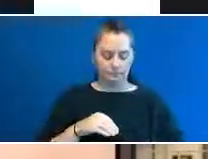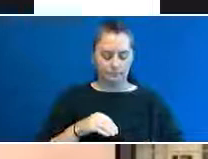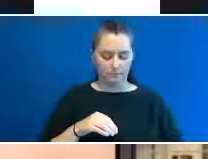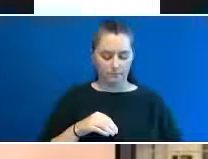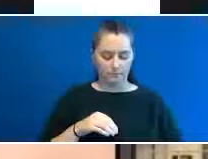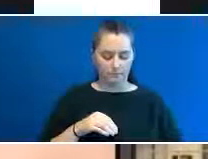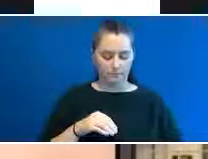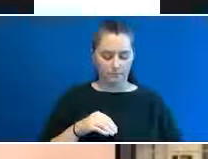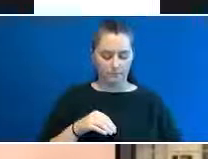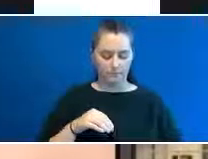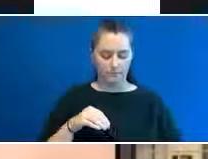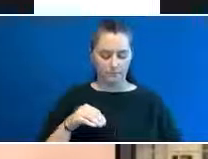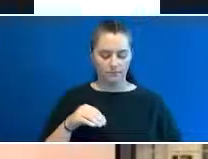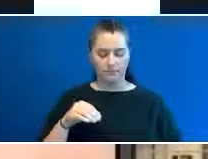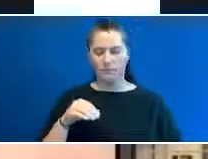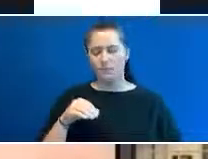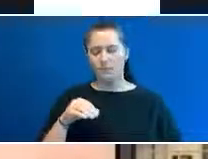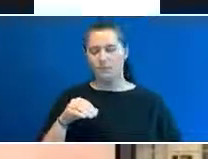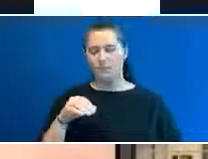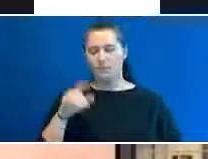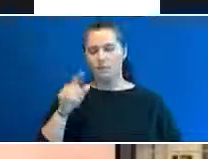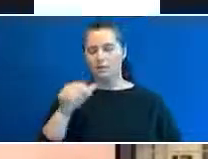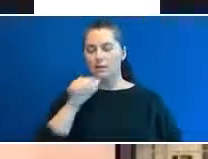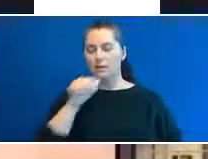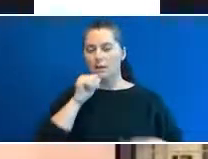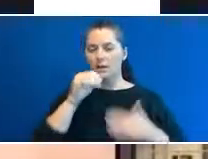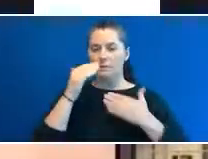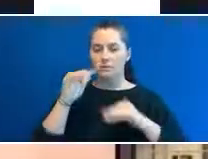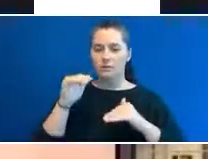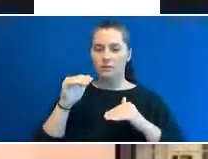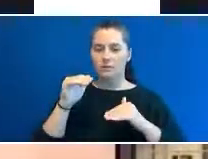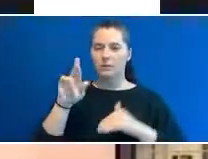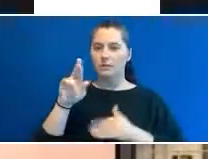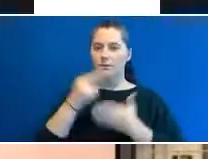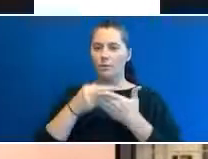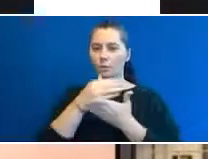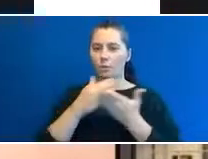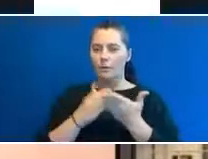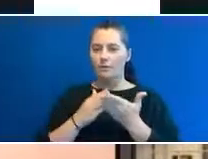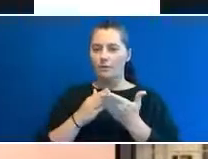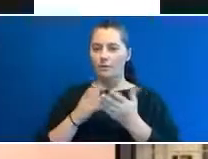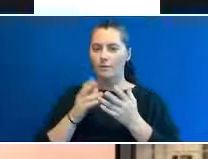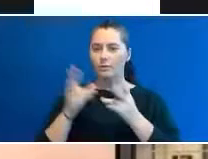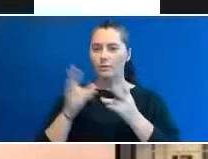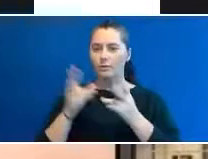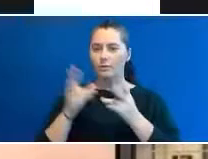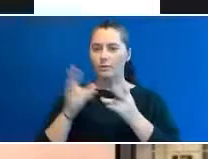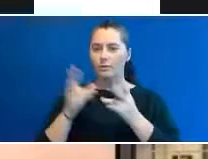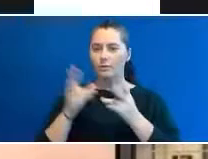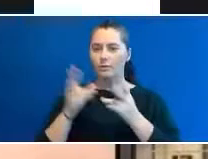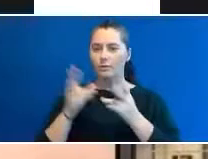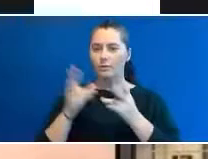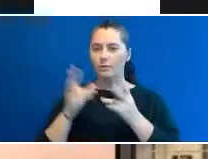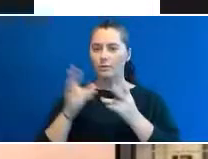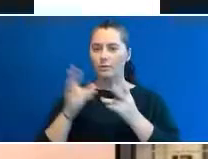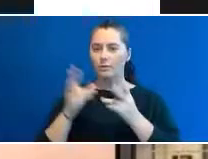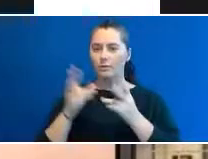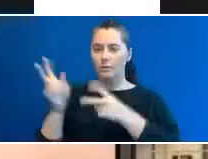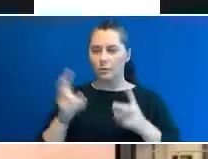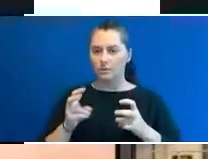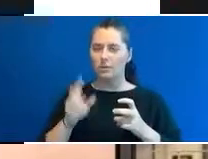and unrestricted revenue sources. What that shows is just we're able to categorize each of our transactions,